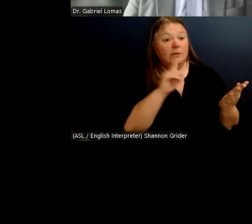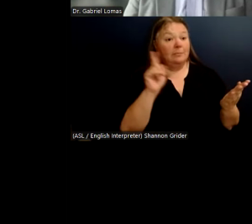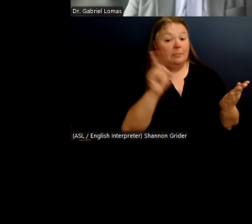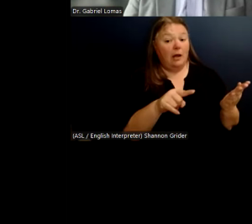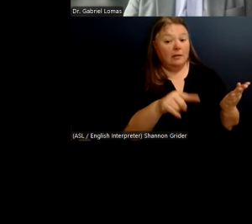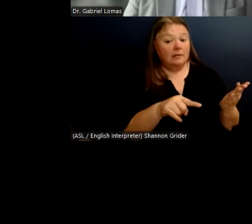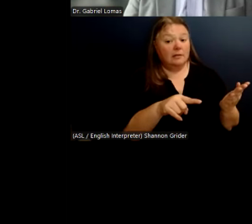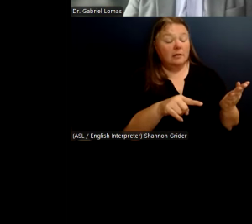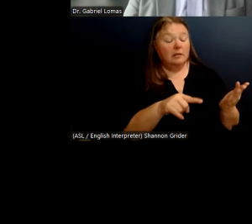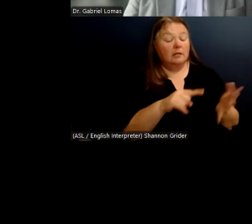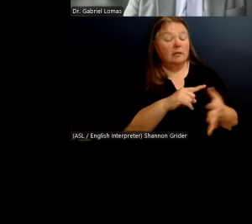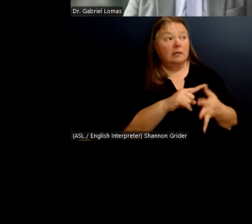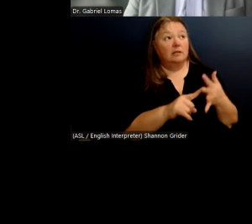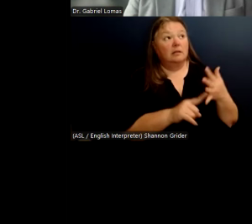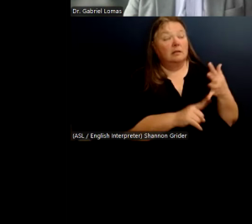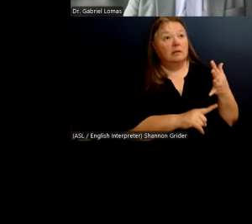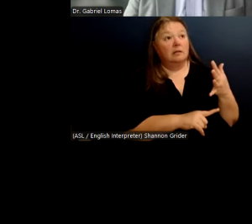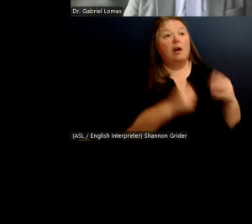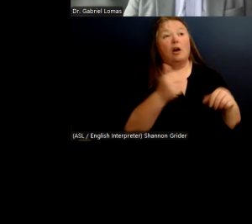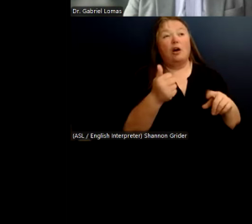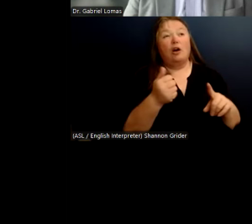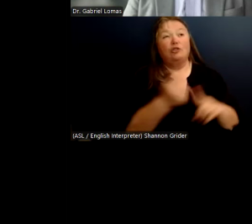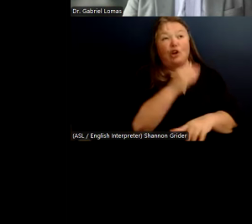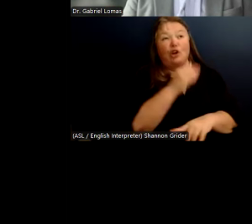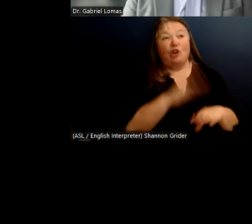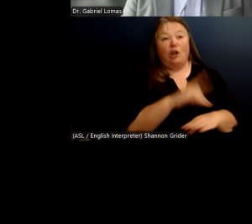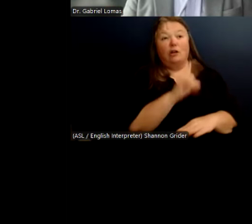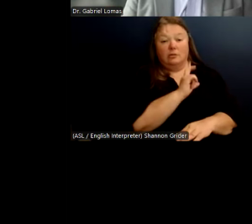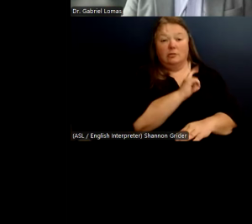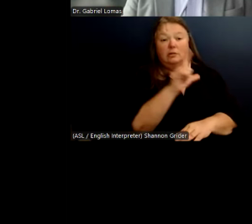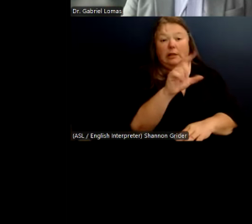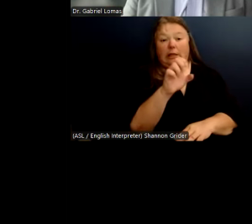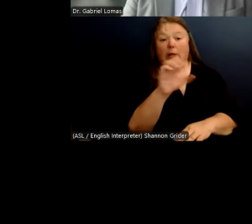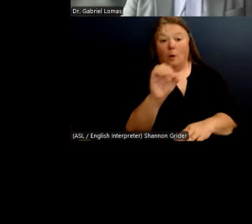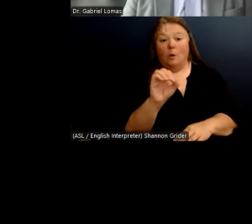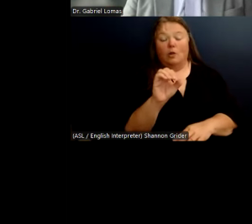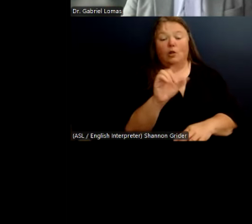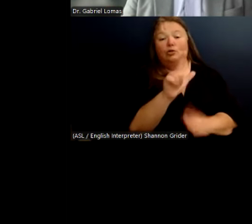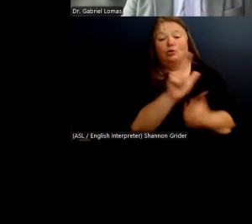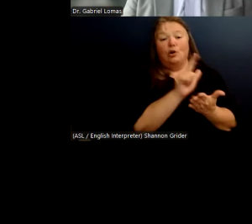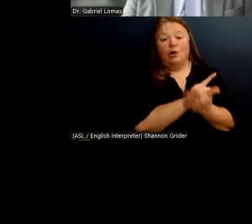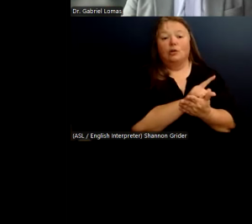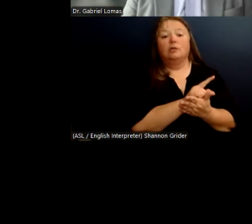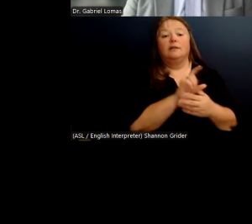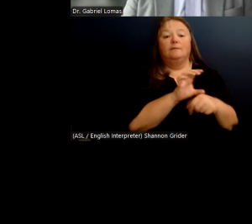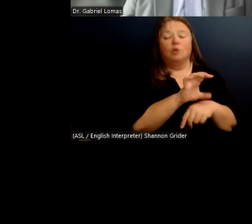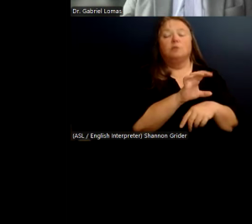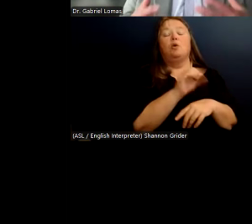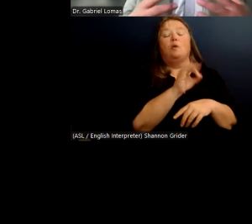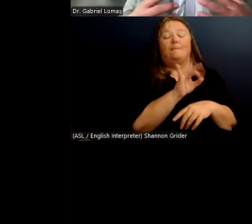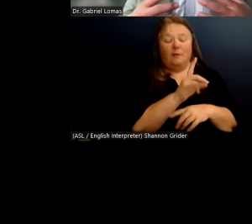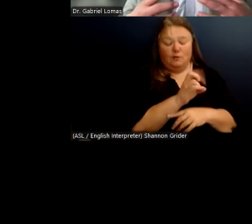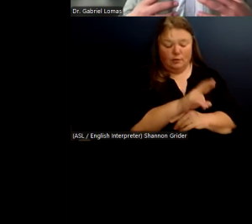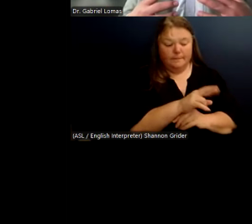most all of those were assault on a Leo, assault on law enforcement. I would contend that most of